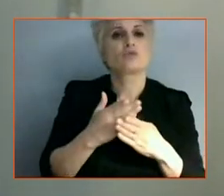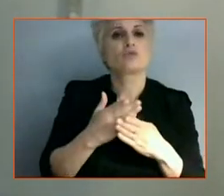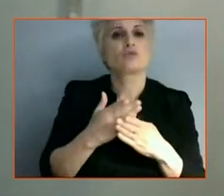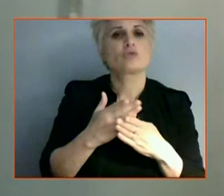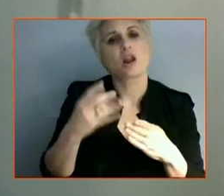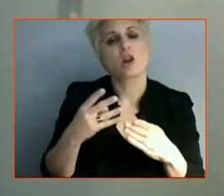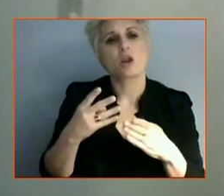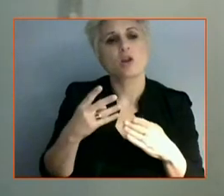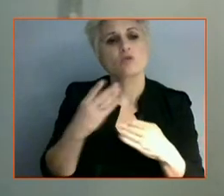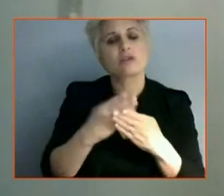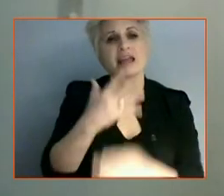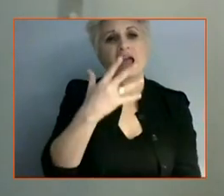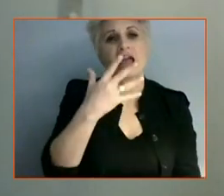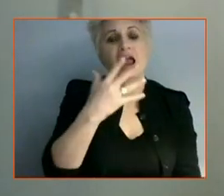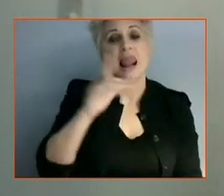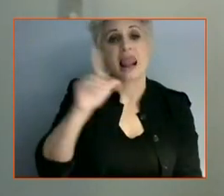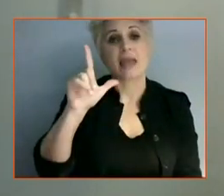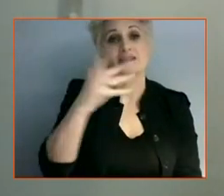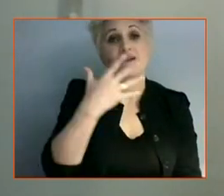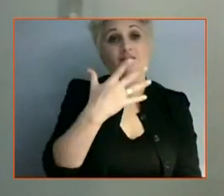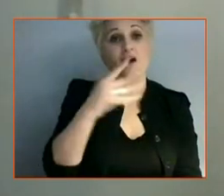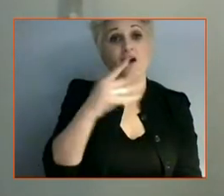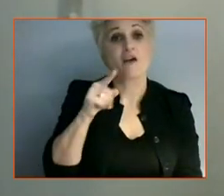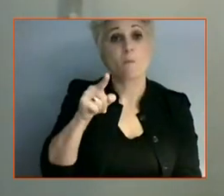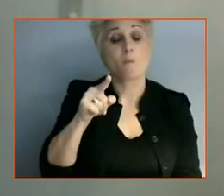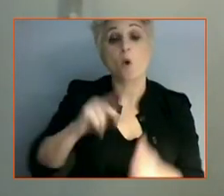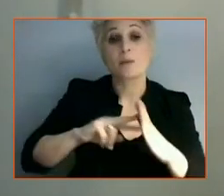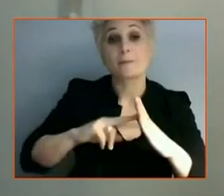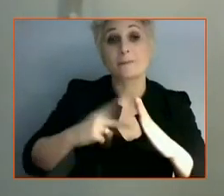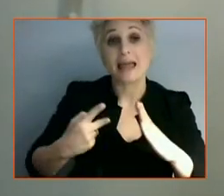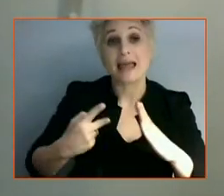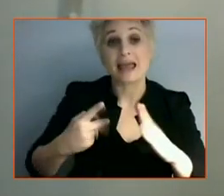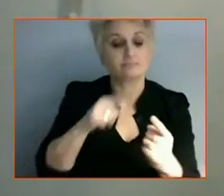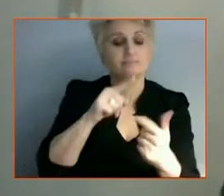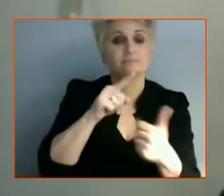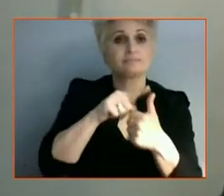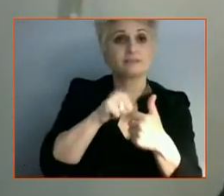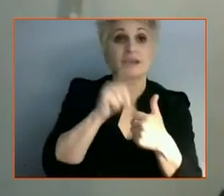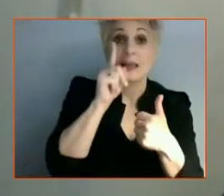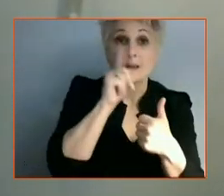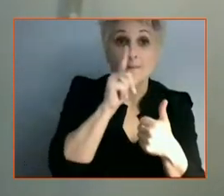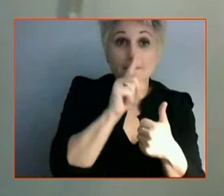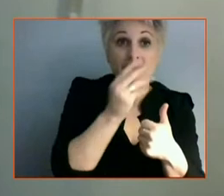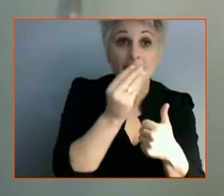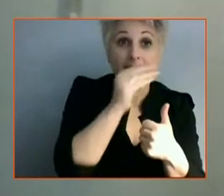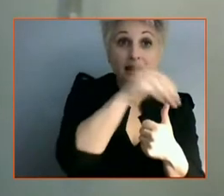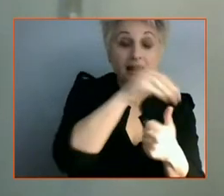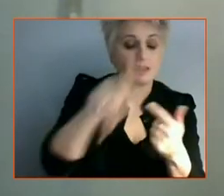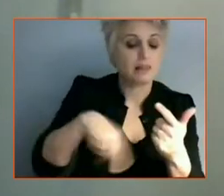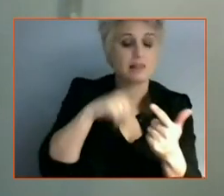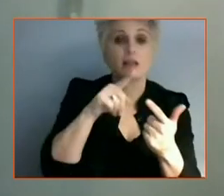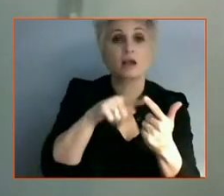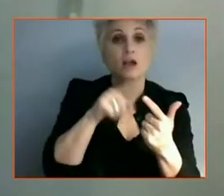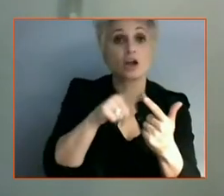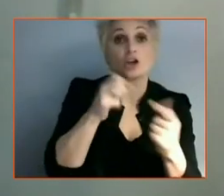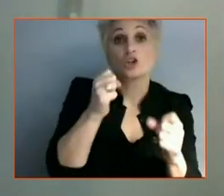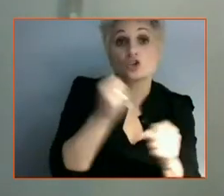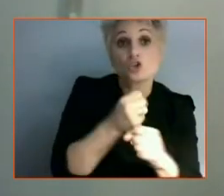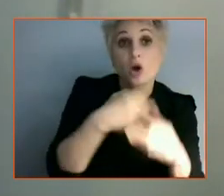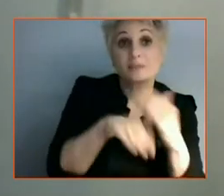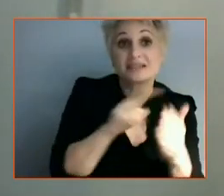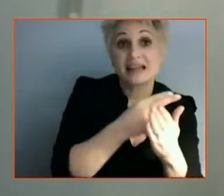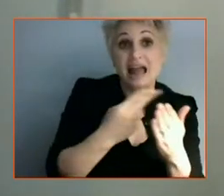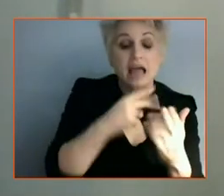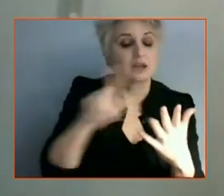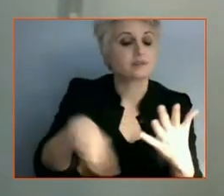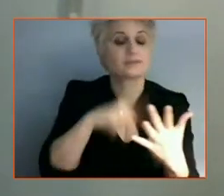Labor's 5-point plan. It is about investing in people. It is about jobs, jobs, jobs in the arts sector. It is about preparing